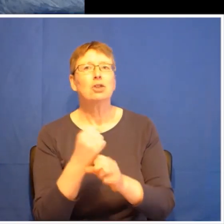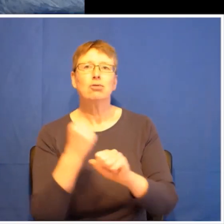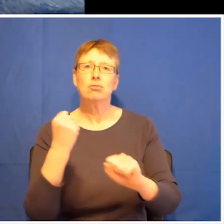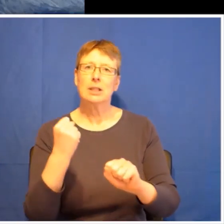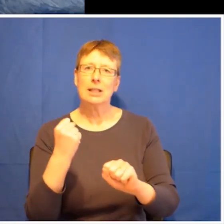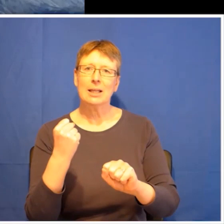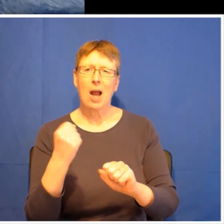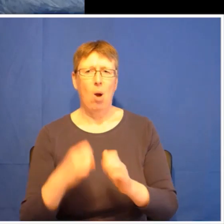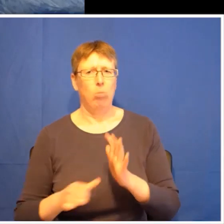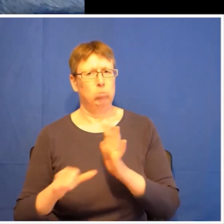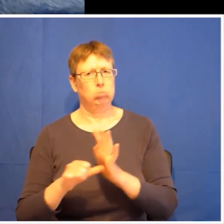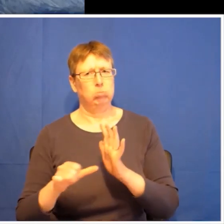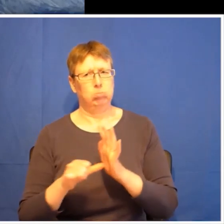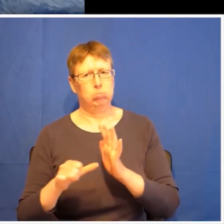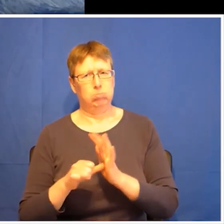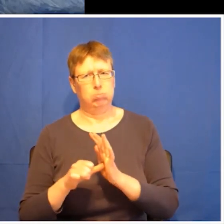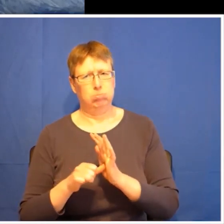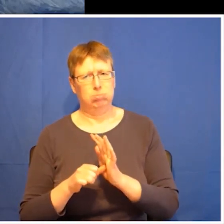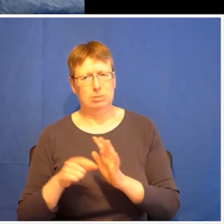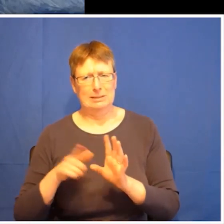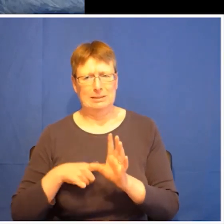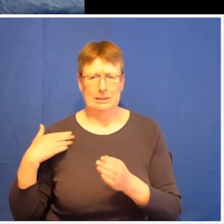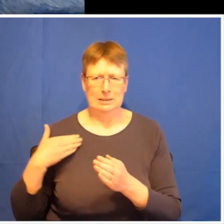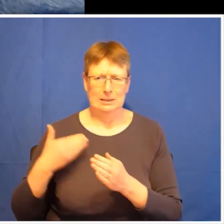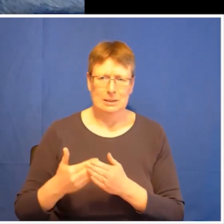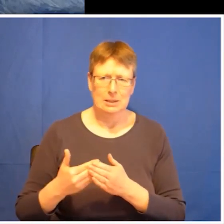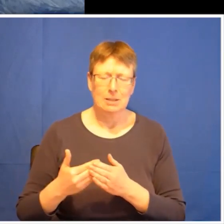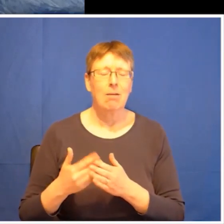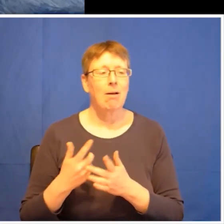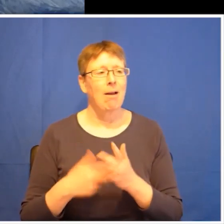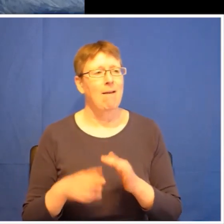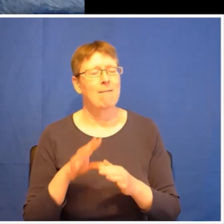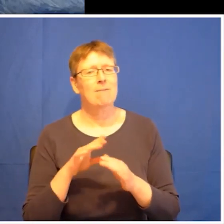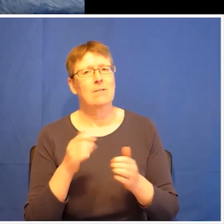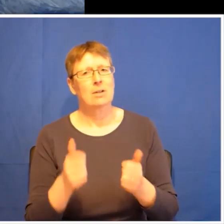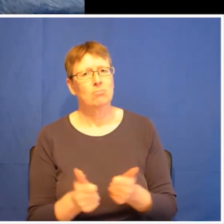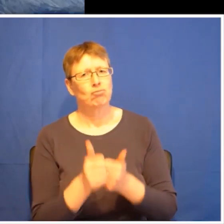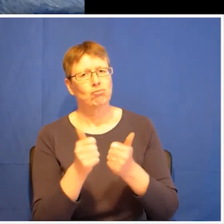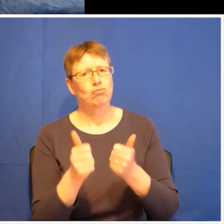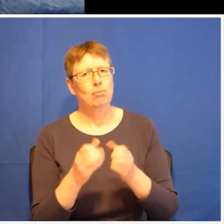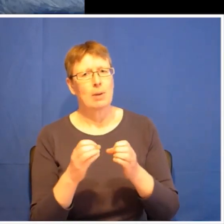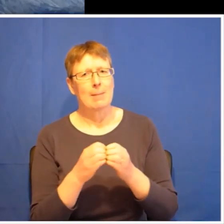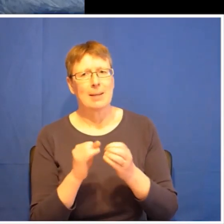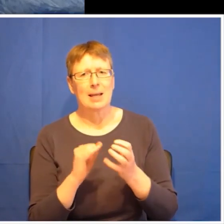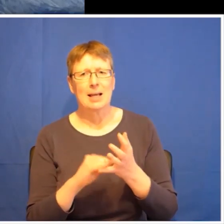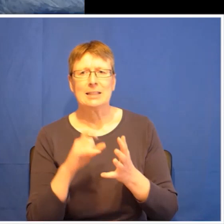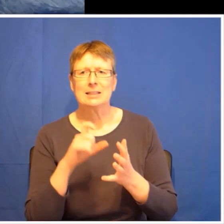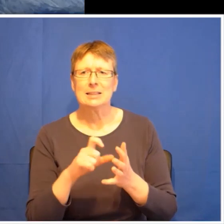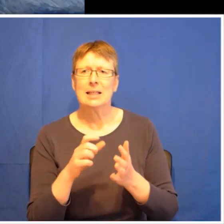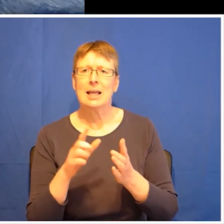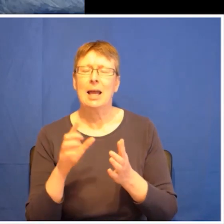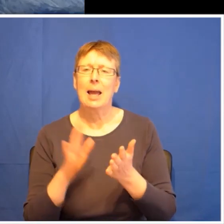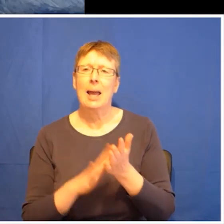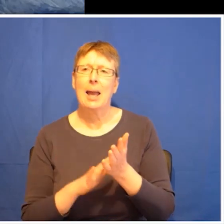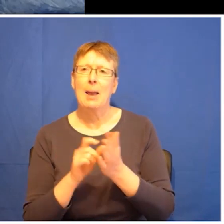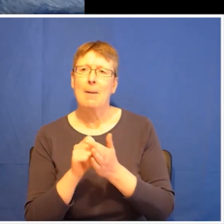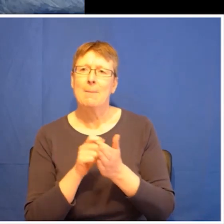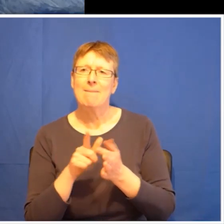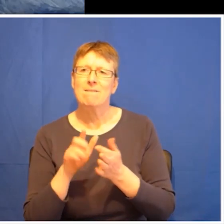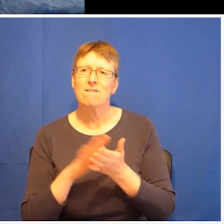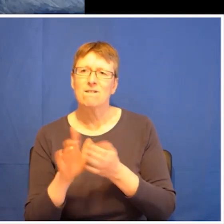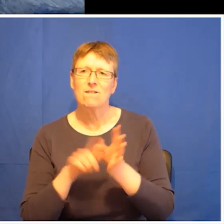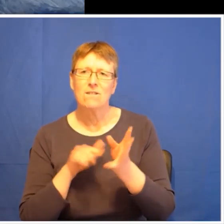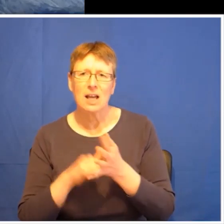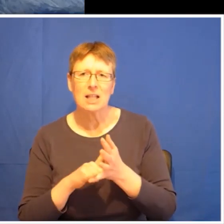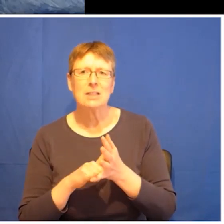has been undoubtedly the most challenging of years. Whether you've completed your BSc, your MPhys, your MSc after